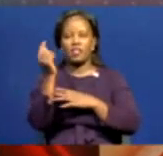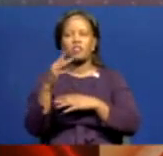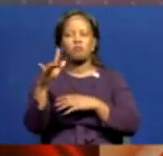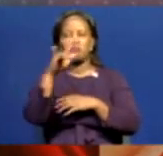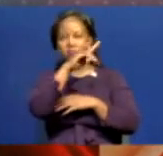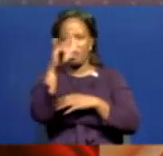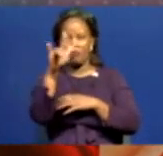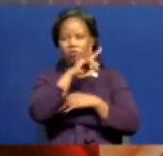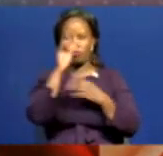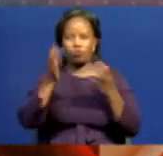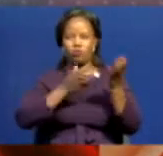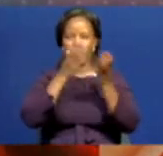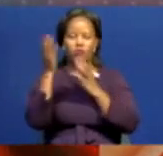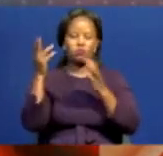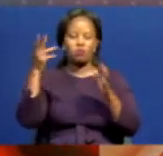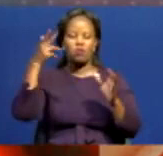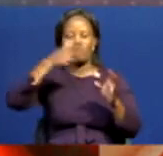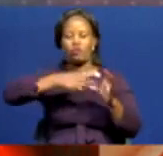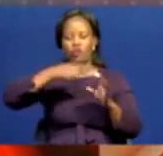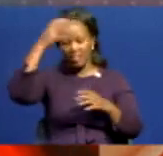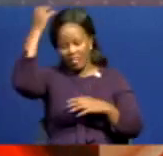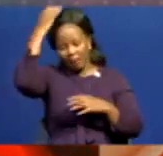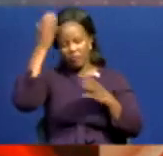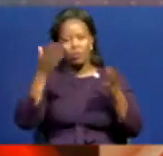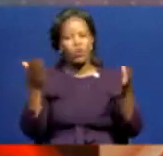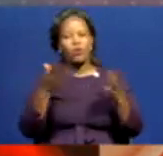fuel in Lamu County, which is inaccessible